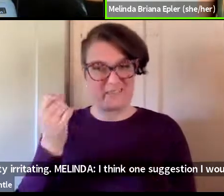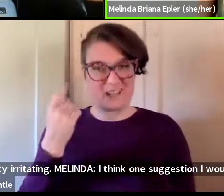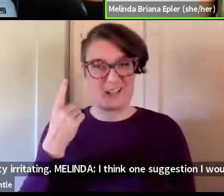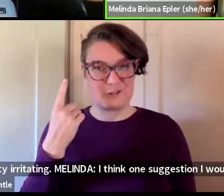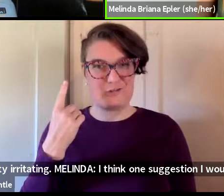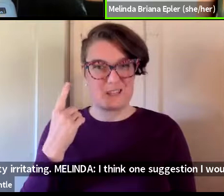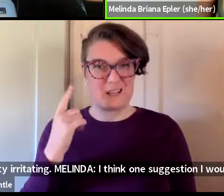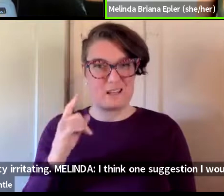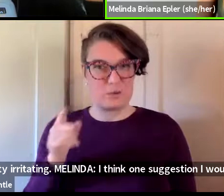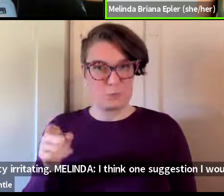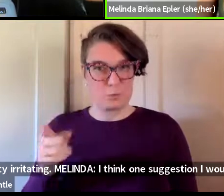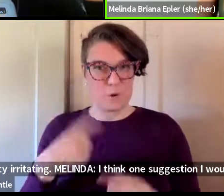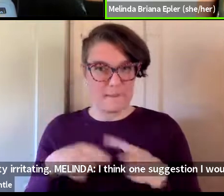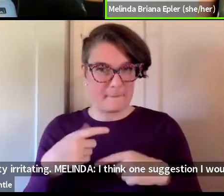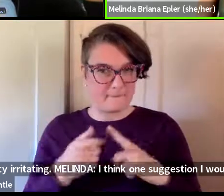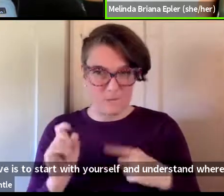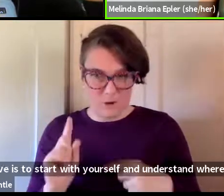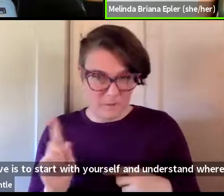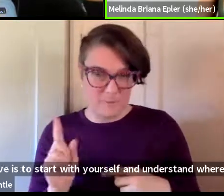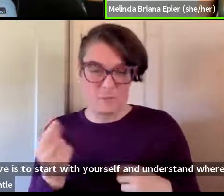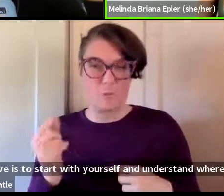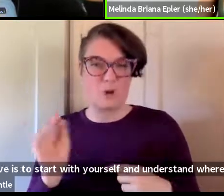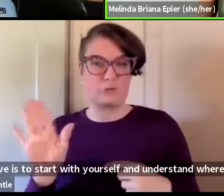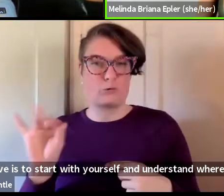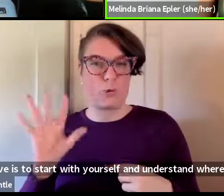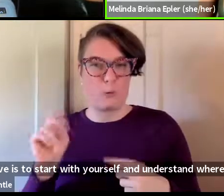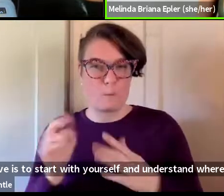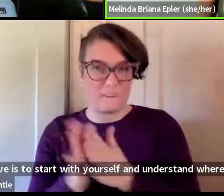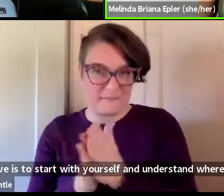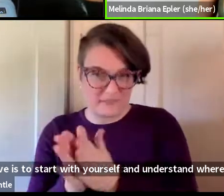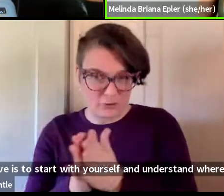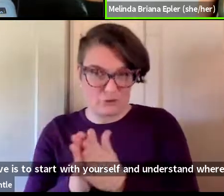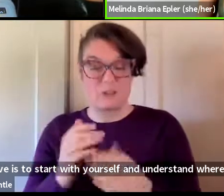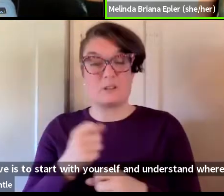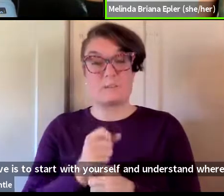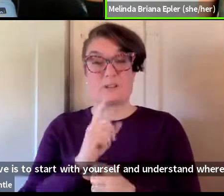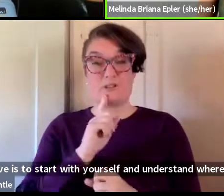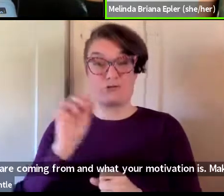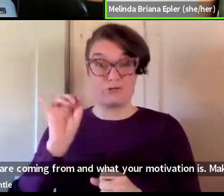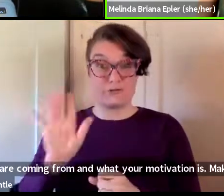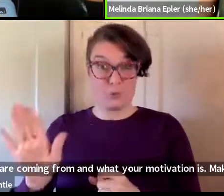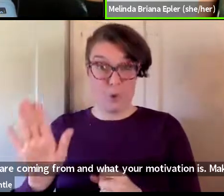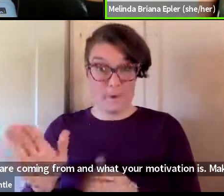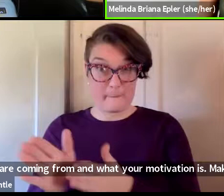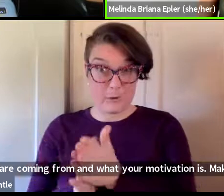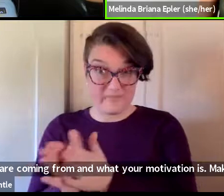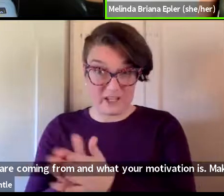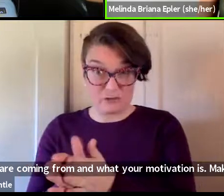where you're coming from and what your motivation is, and make sure that motivation is,